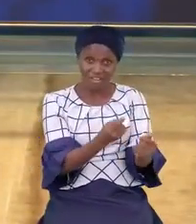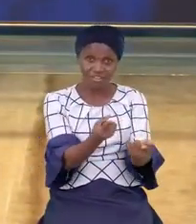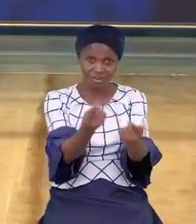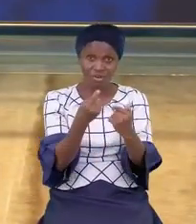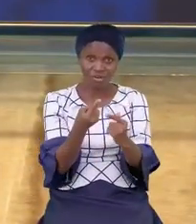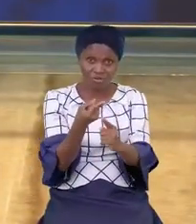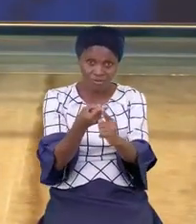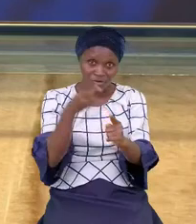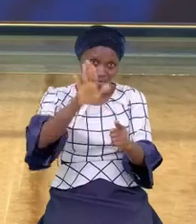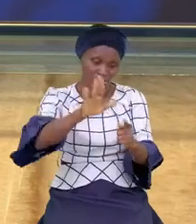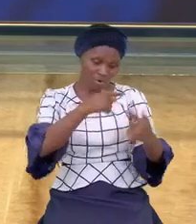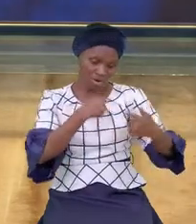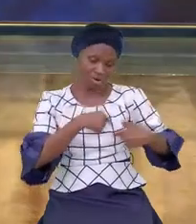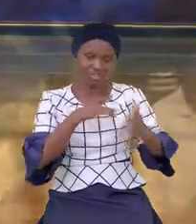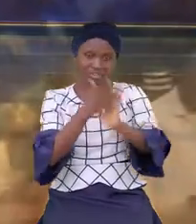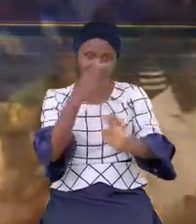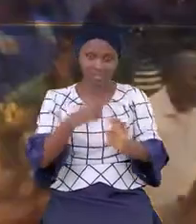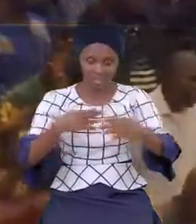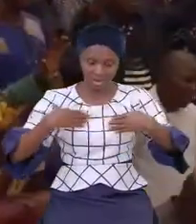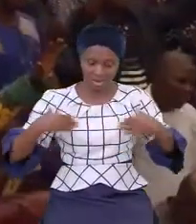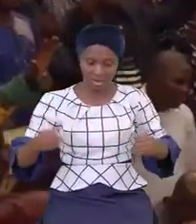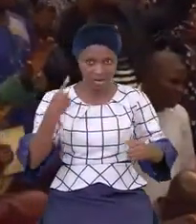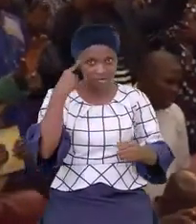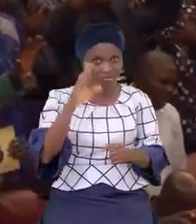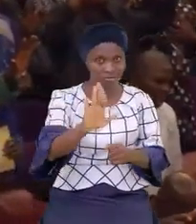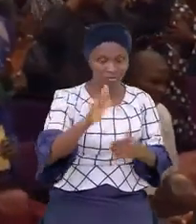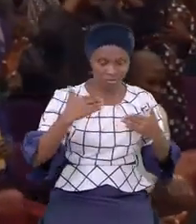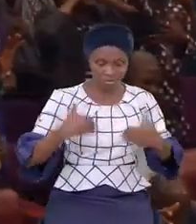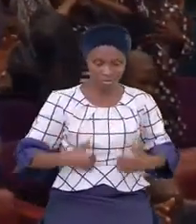heart. Healing for your body.